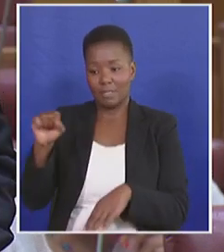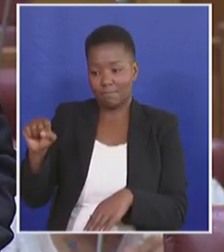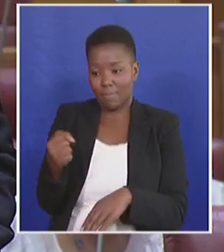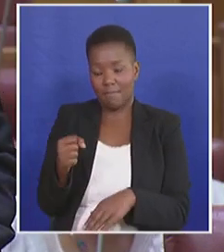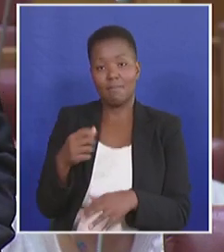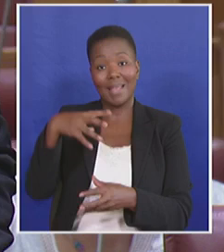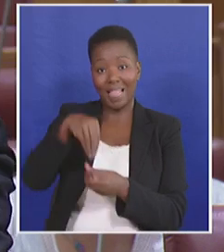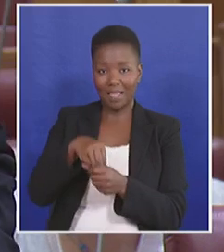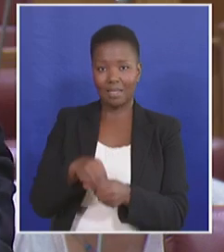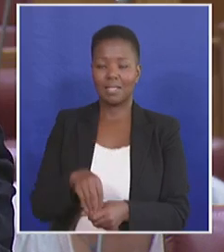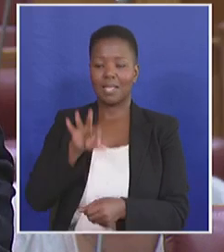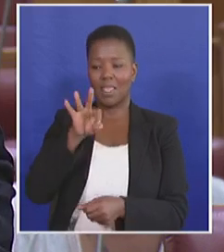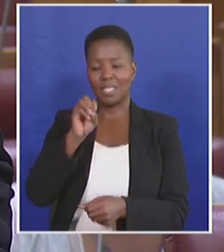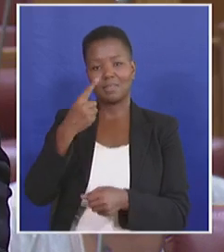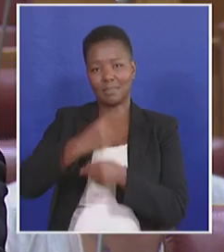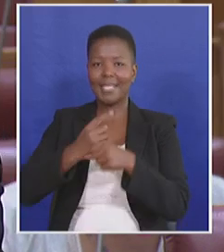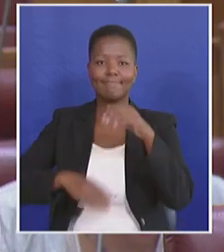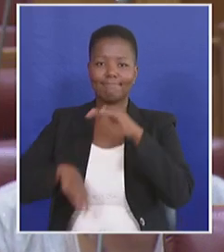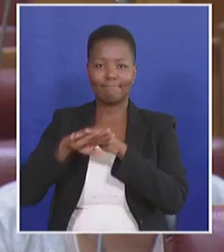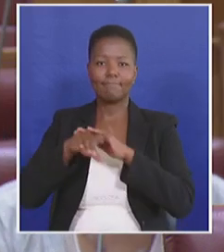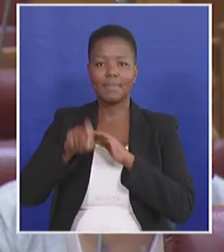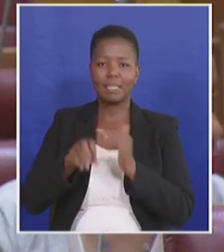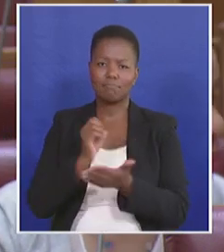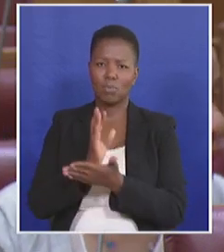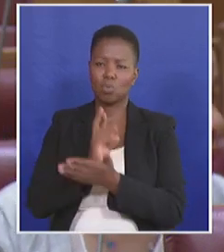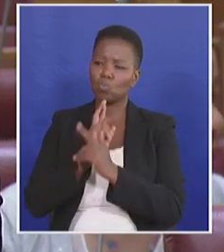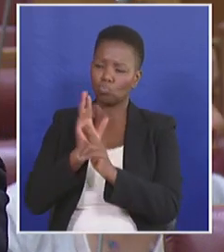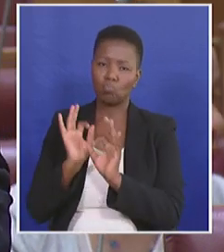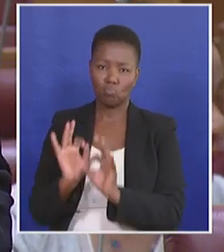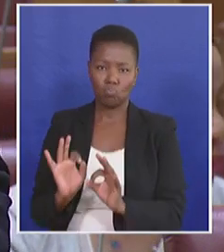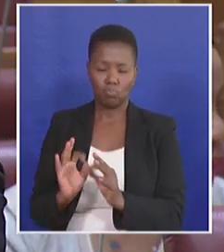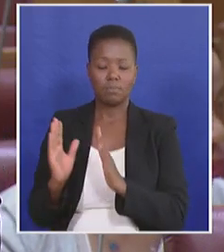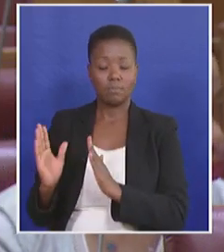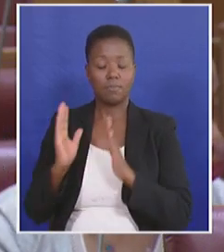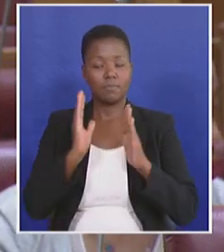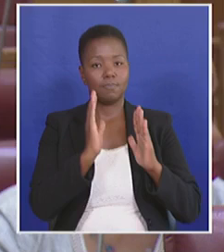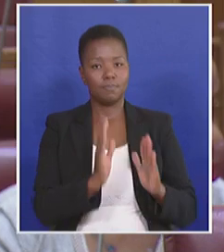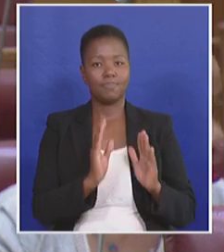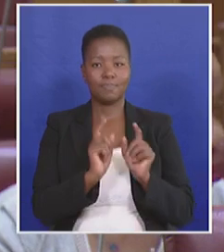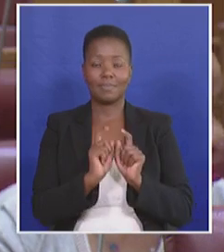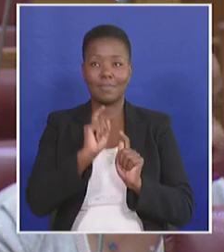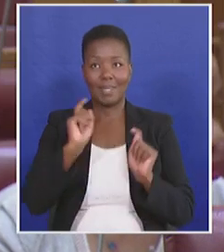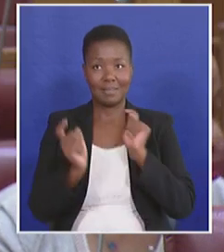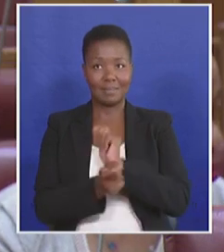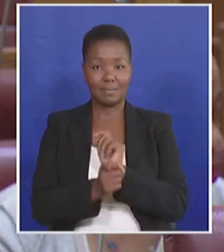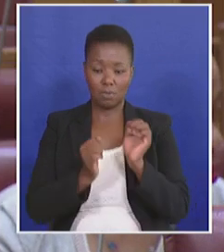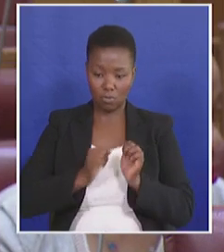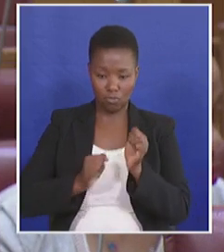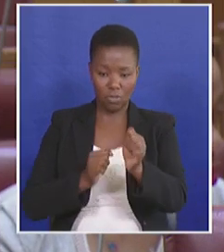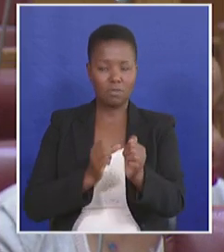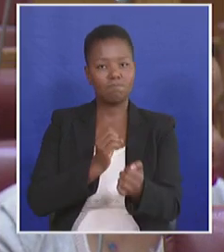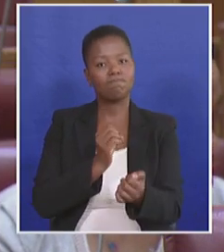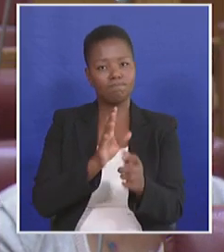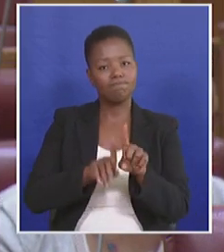ensure sustained accountability. Developing a turnaround strategy to enhance our employee health and wellness